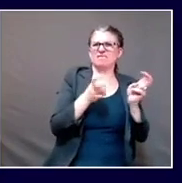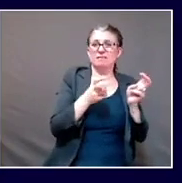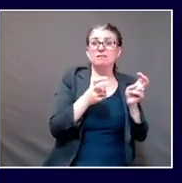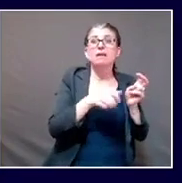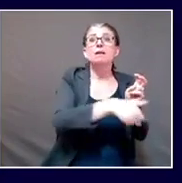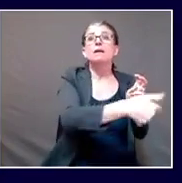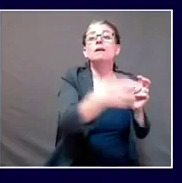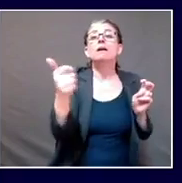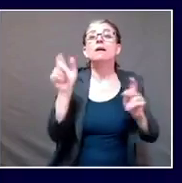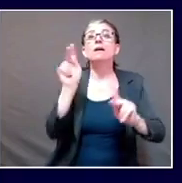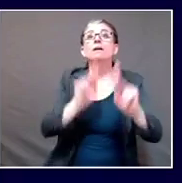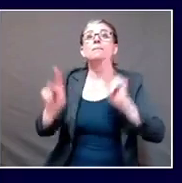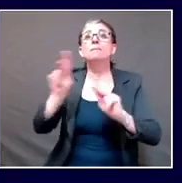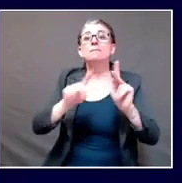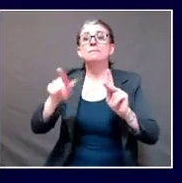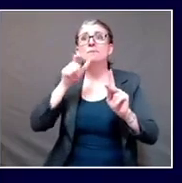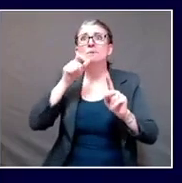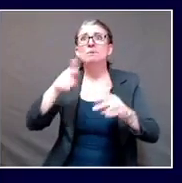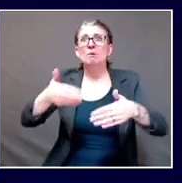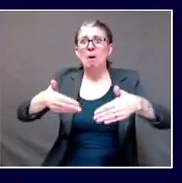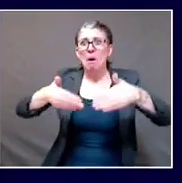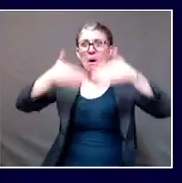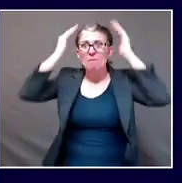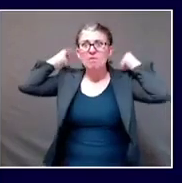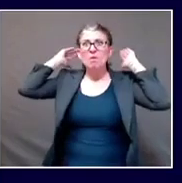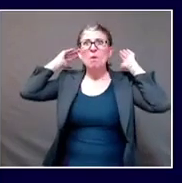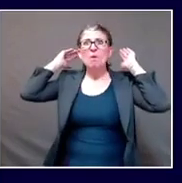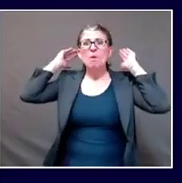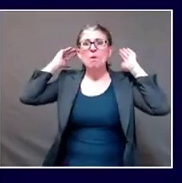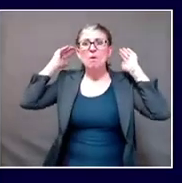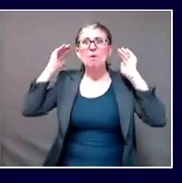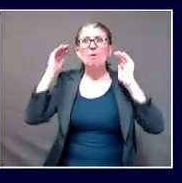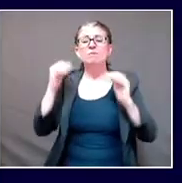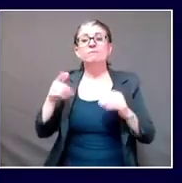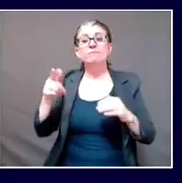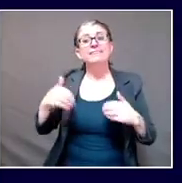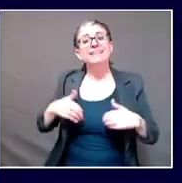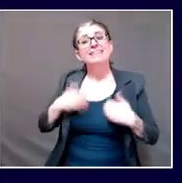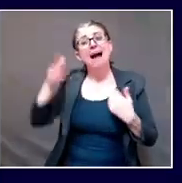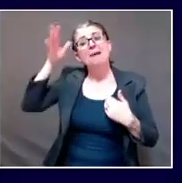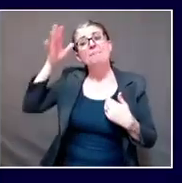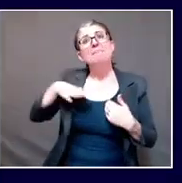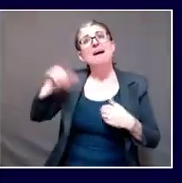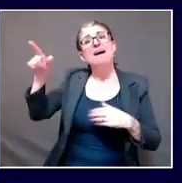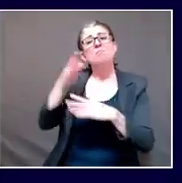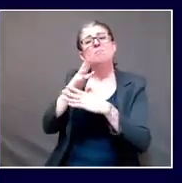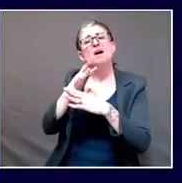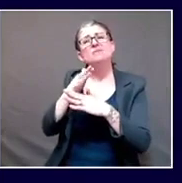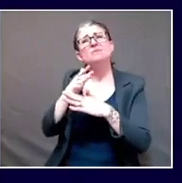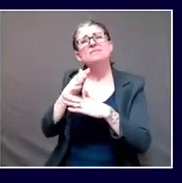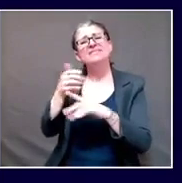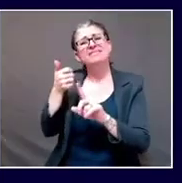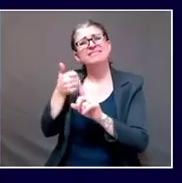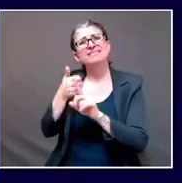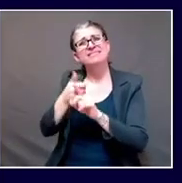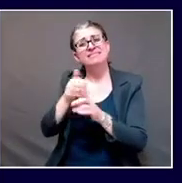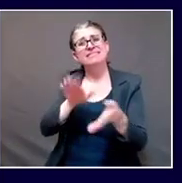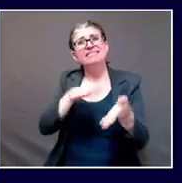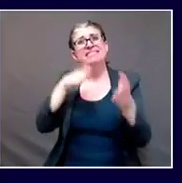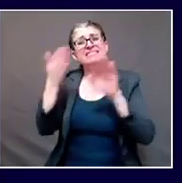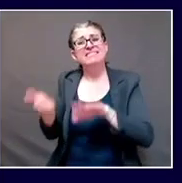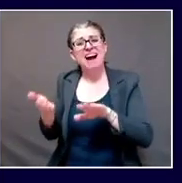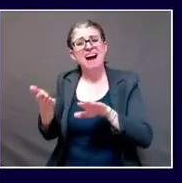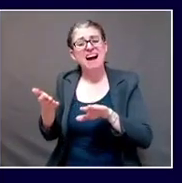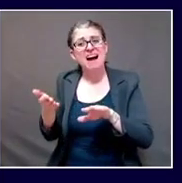We all want to open the schools. We all want to open up sports again. I raised five girls in the state. They love